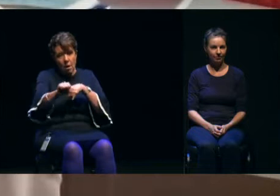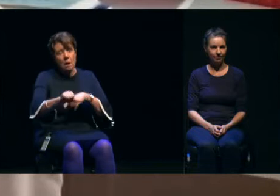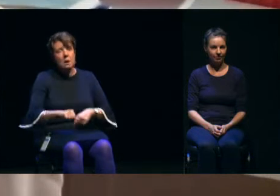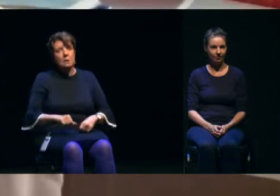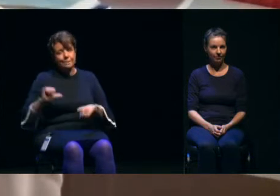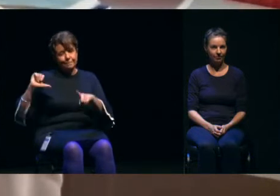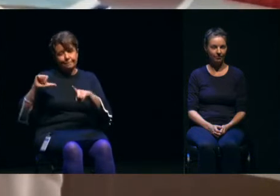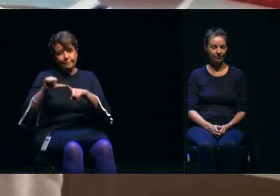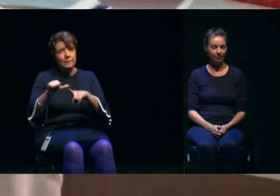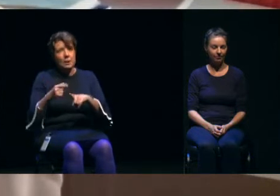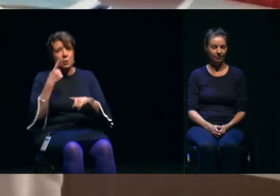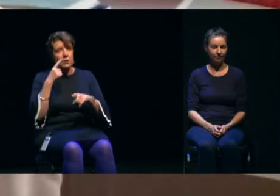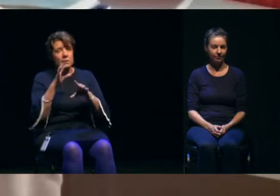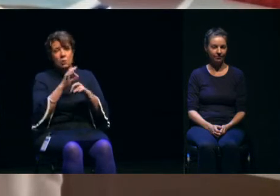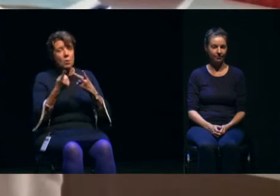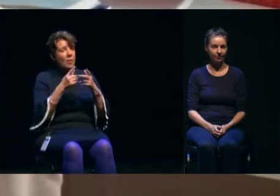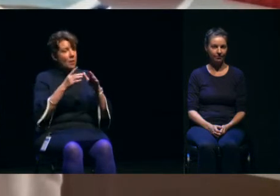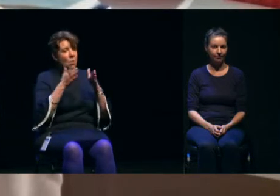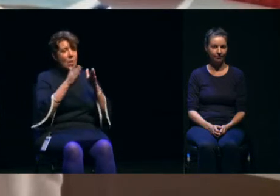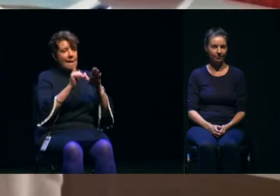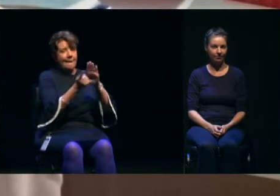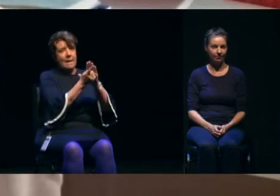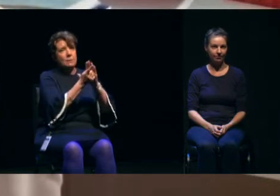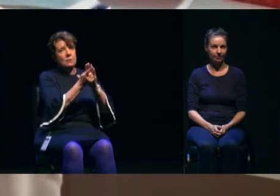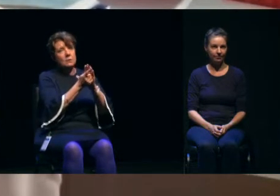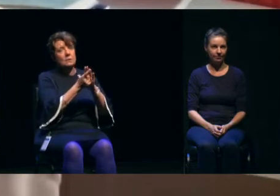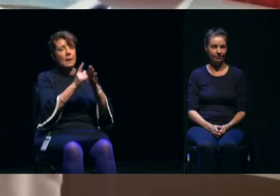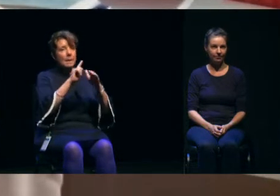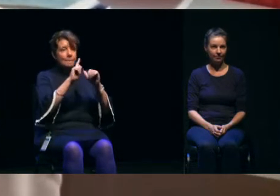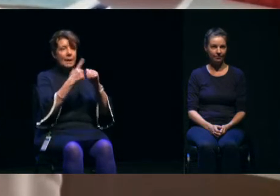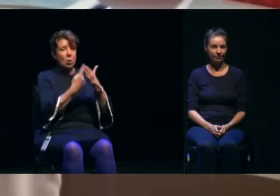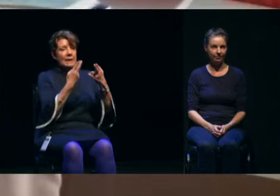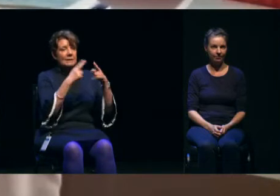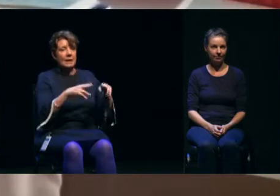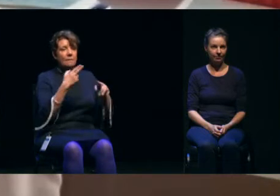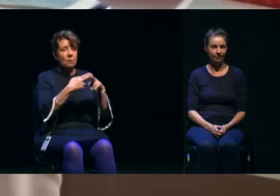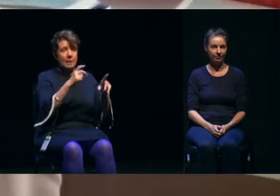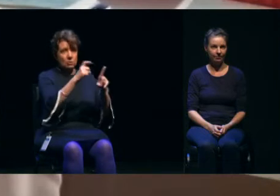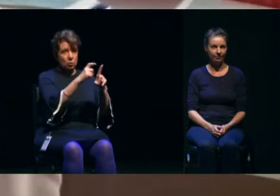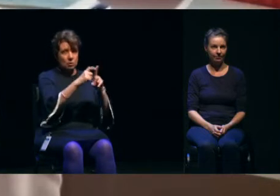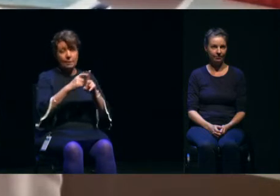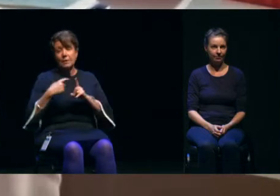there was no other way out for Paula but death. So